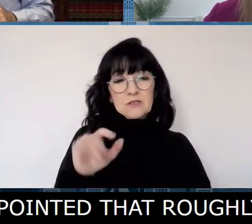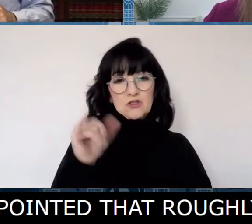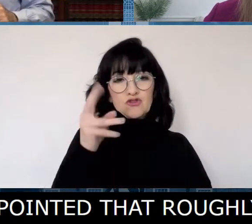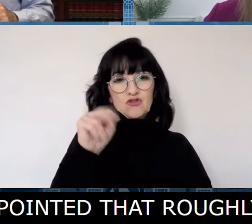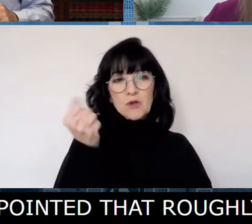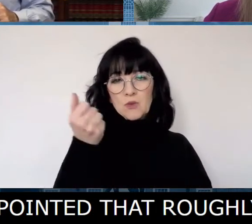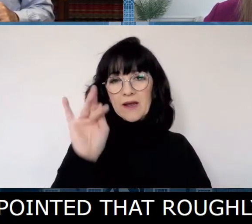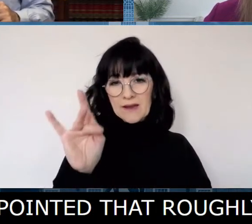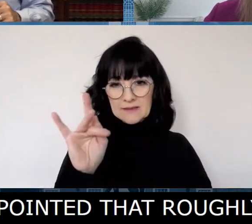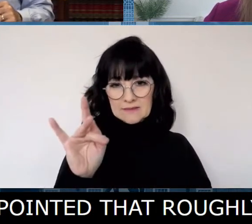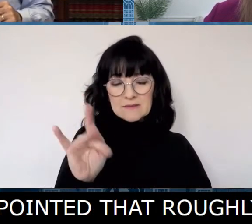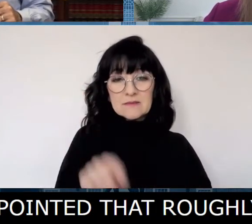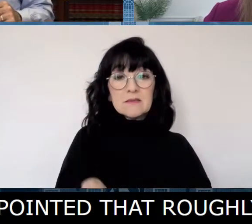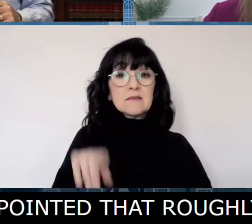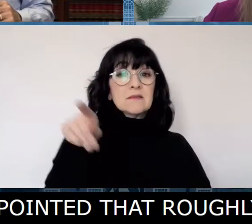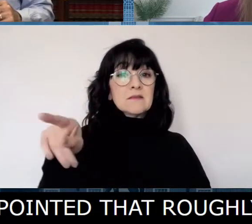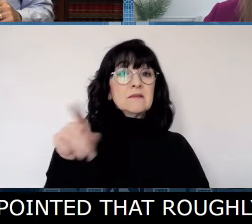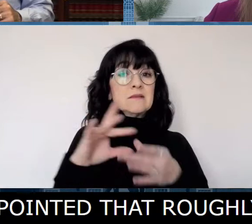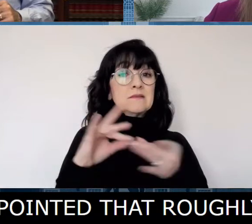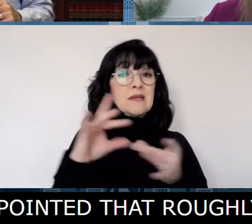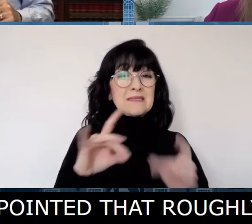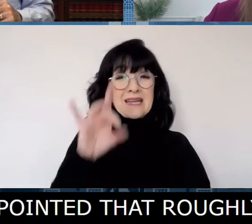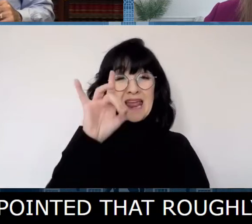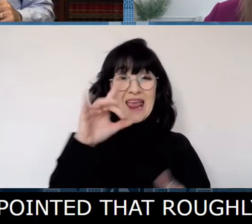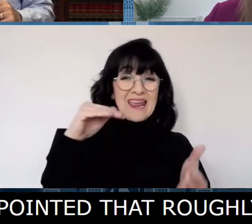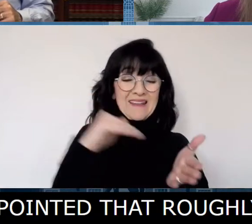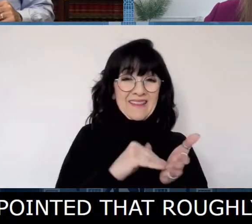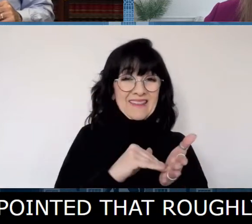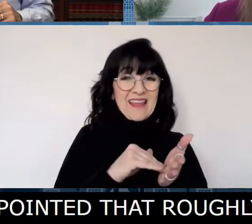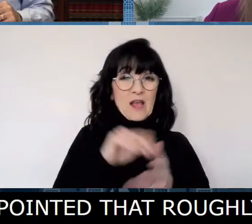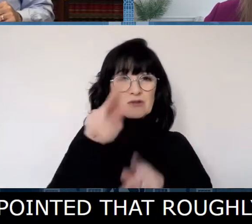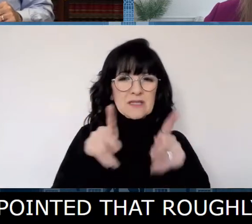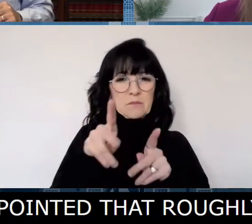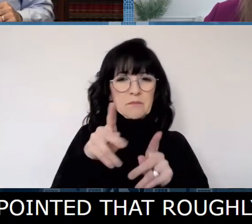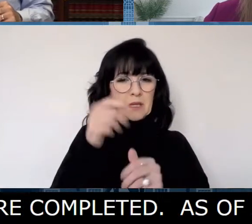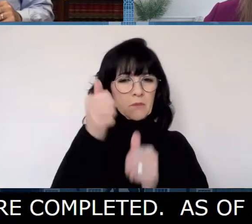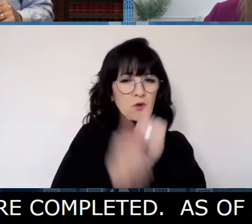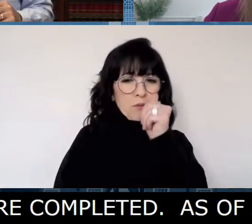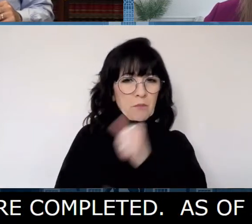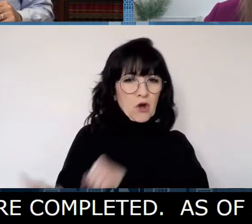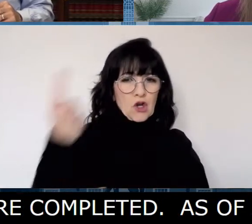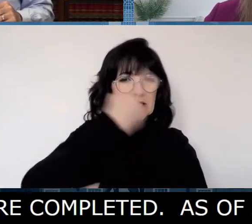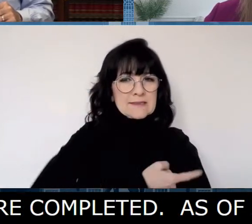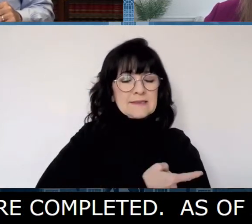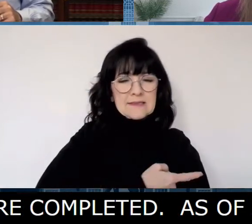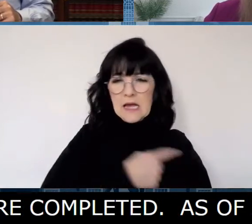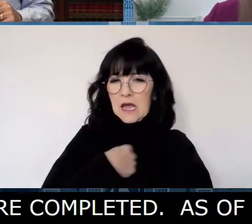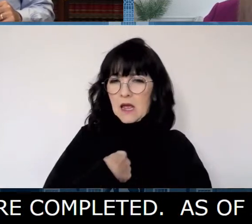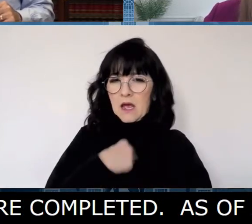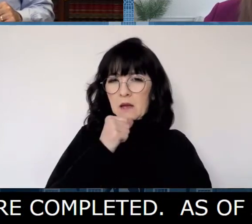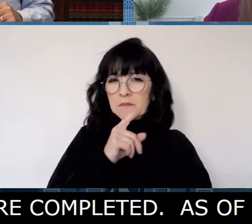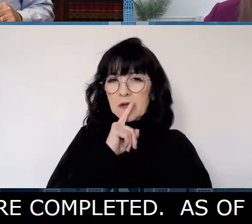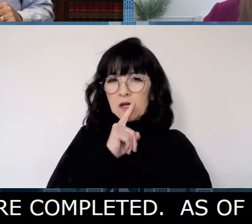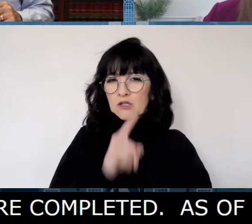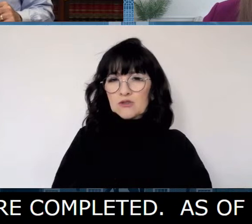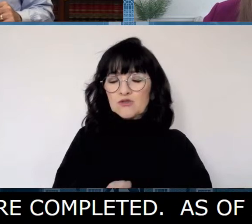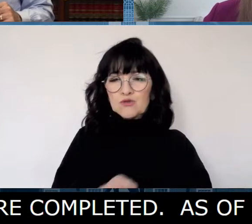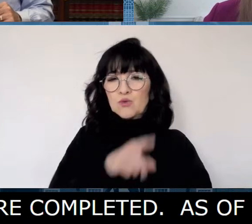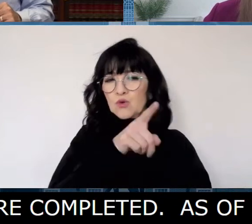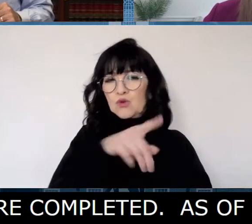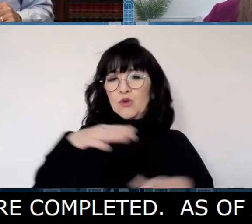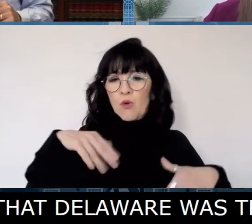Delaware was testing 8,000 people per day. I'm not sure where we are testing per day. You haven't mentioned that in your